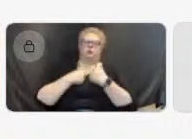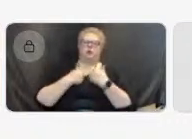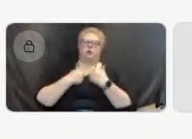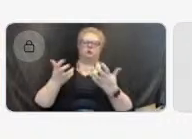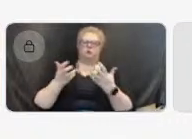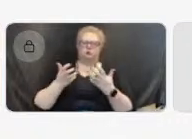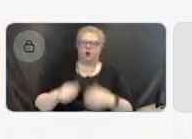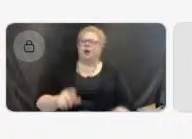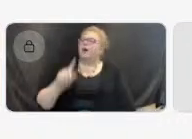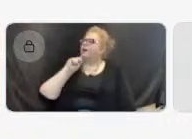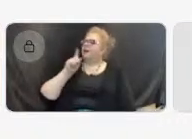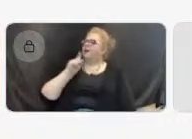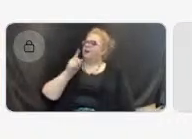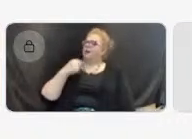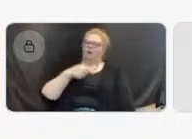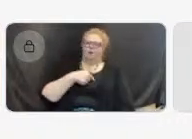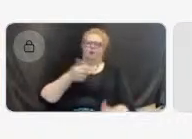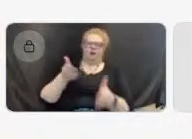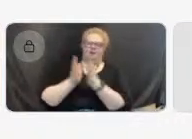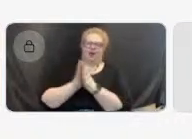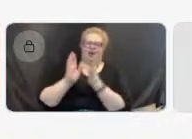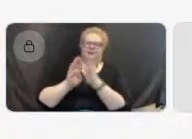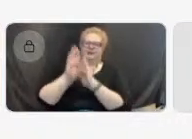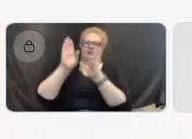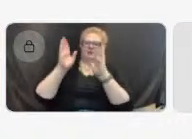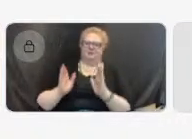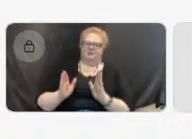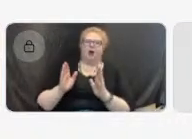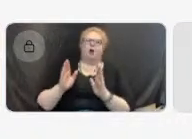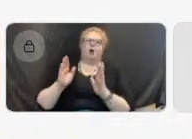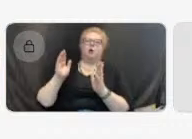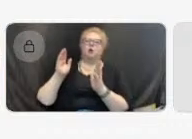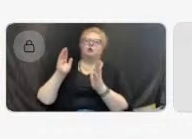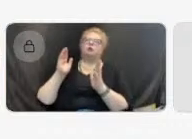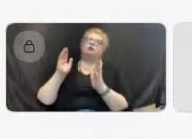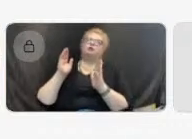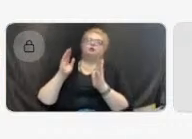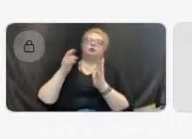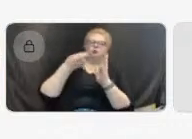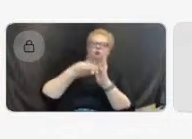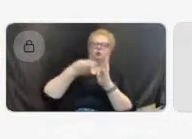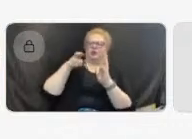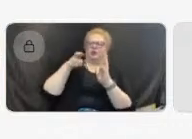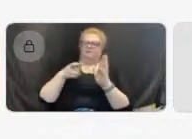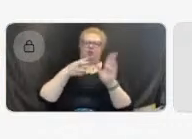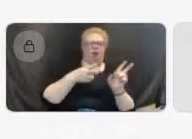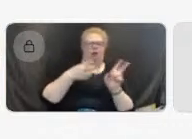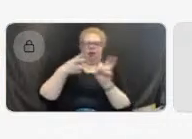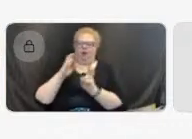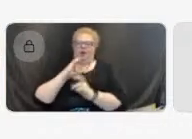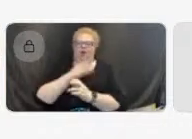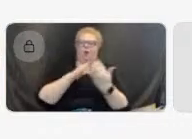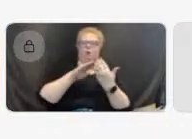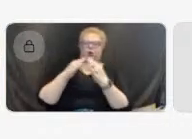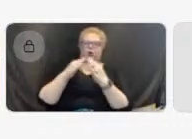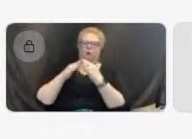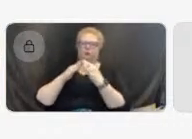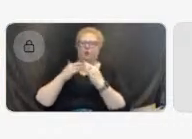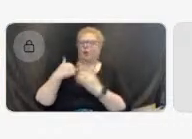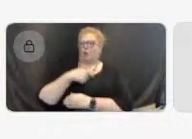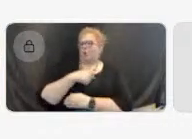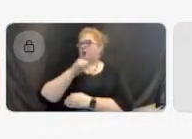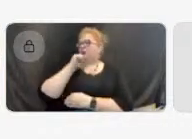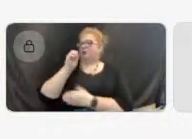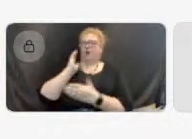Absolutely. We've asked the developer multiple times to simply reflect our community. We are not opposed to development.